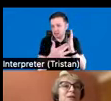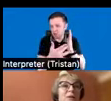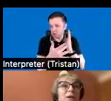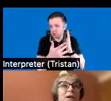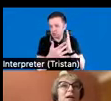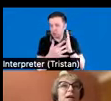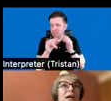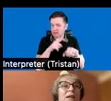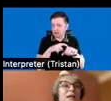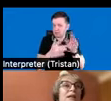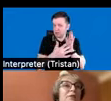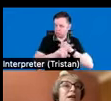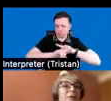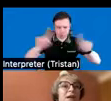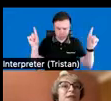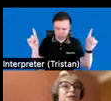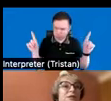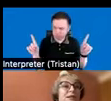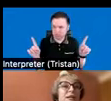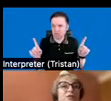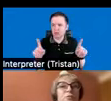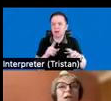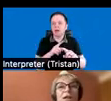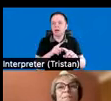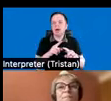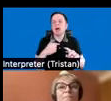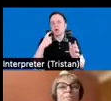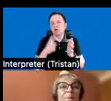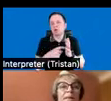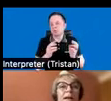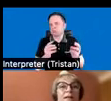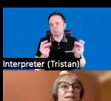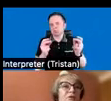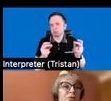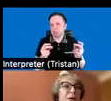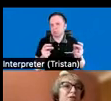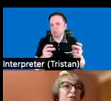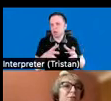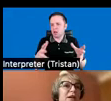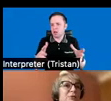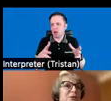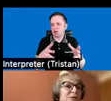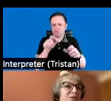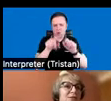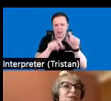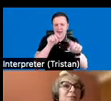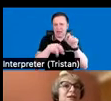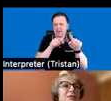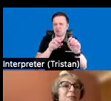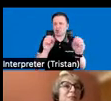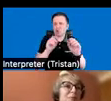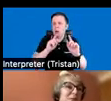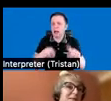different. And then right away, there was like so many unanswered questions. Why do we do certain things?